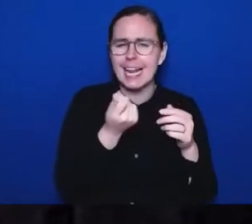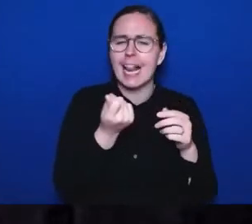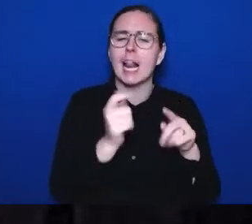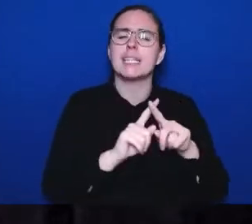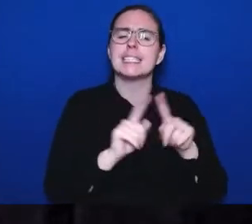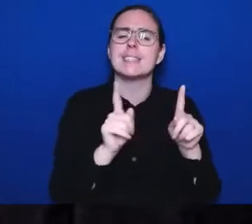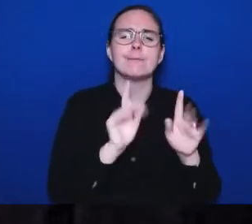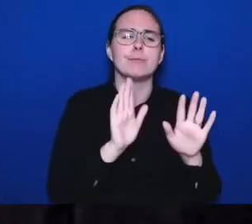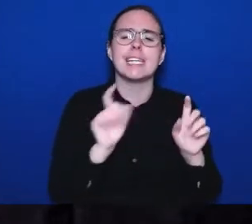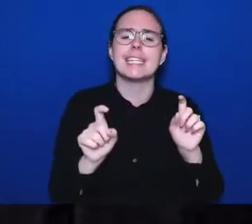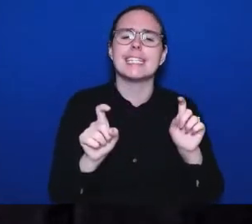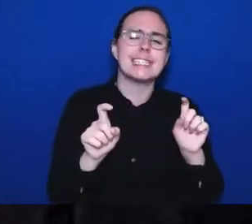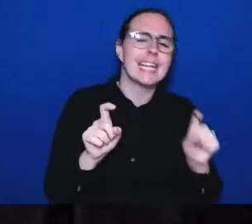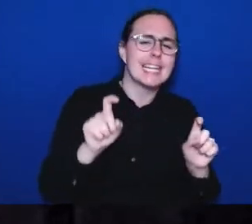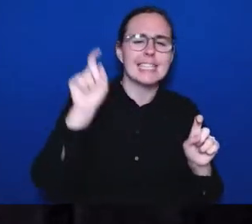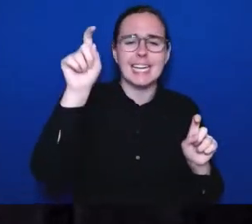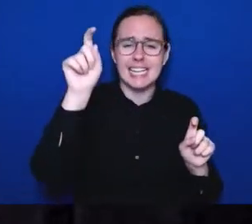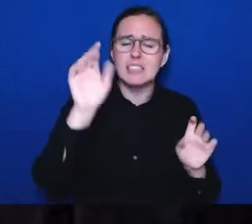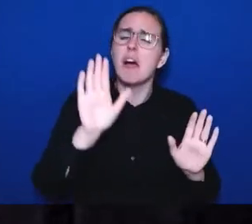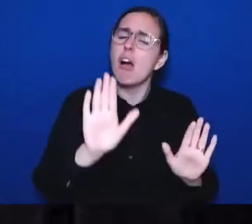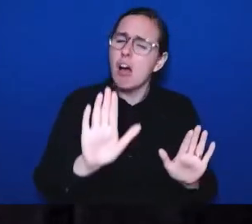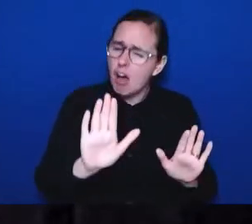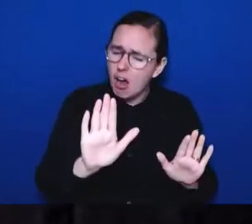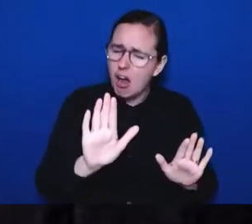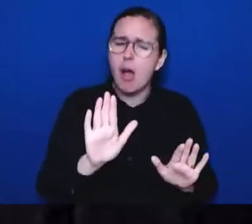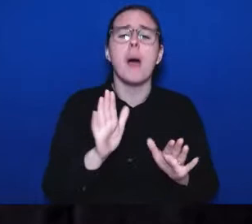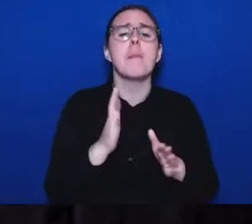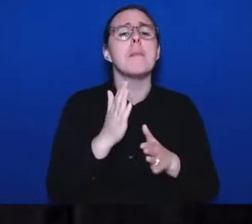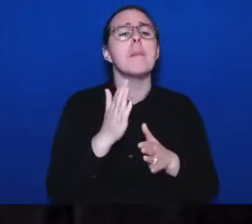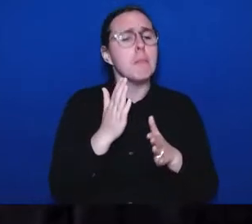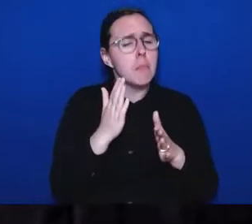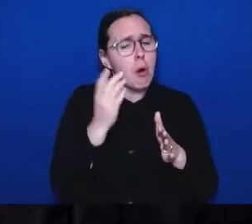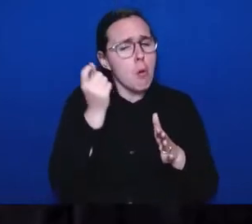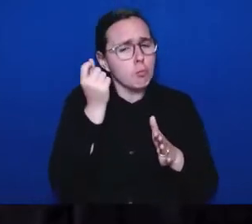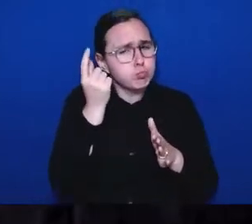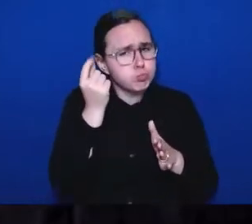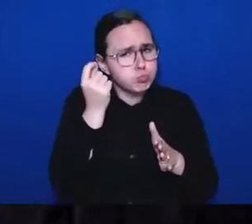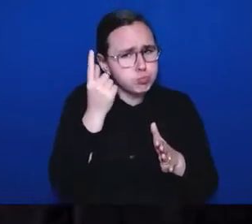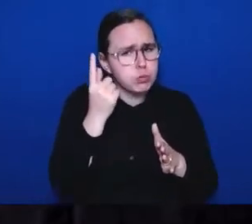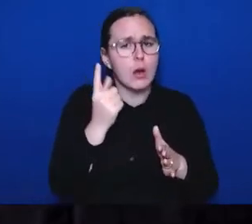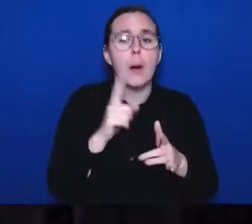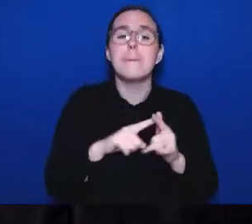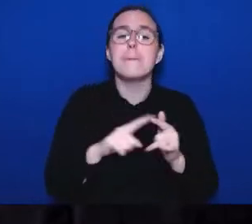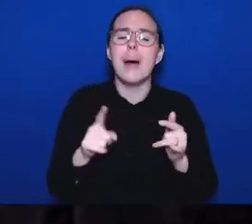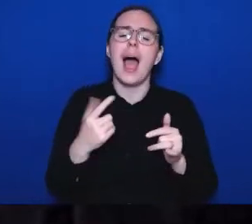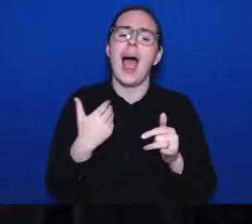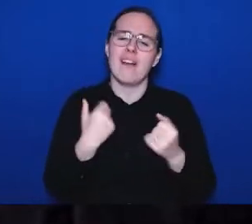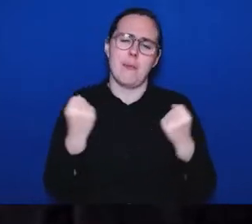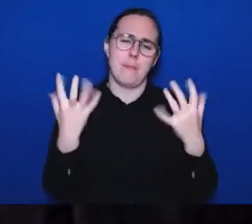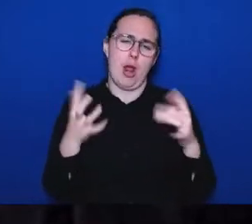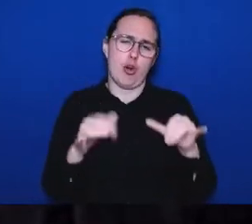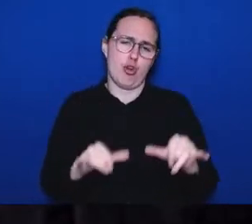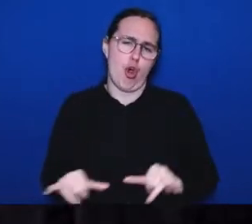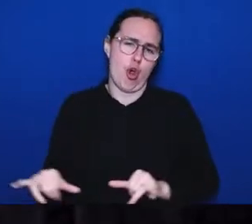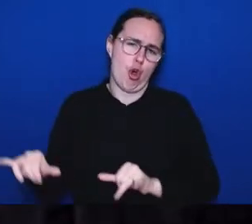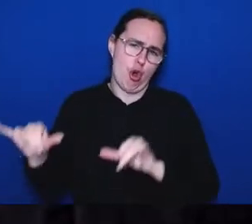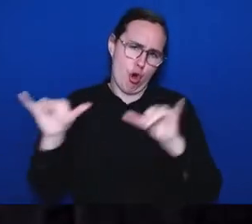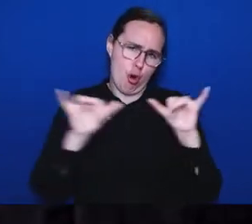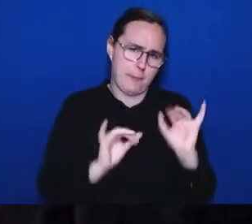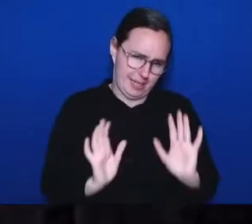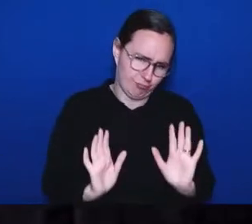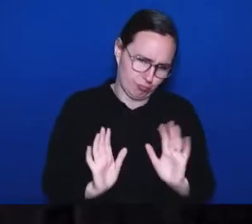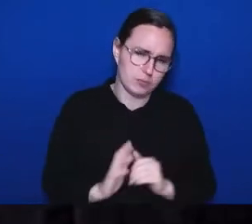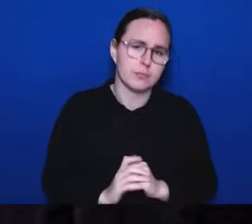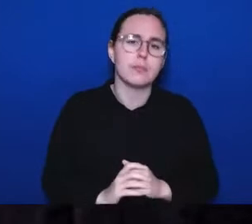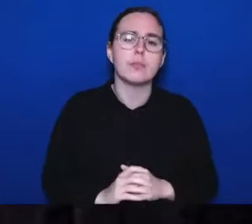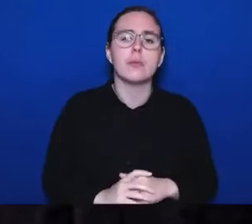an increased complexity of patients everywhere as we have an aging population. For a long time, for example, Surrey, which is obviously critical community